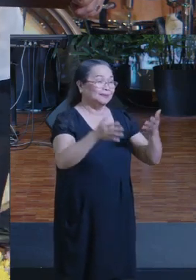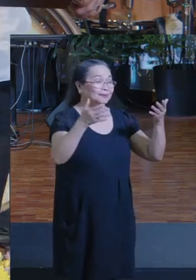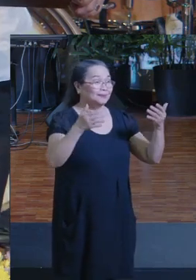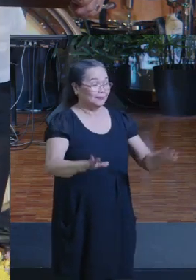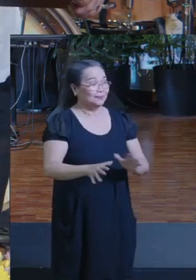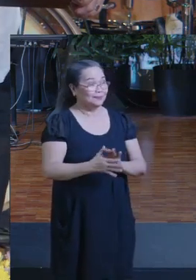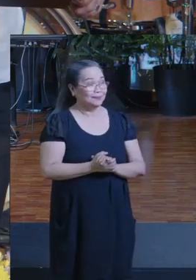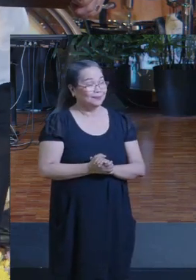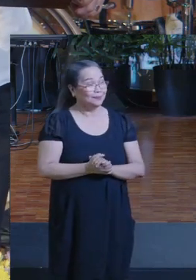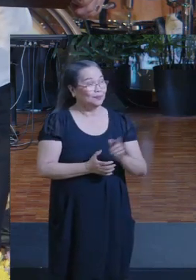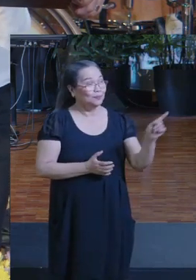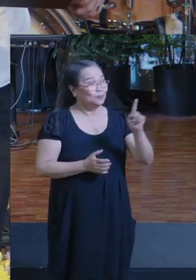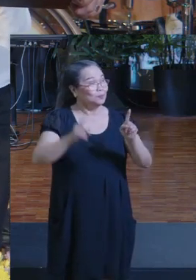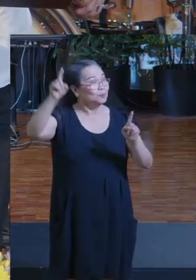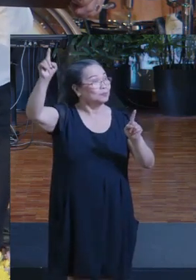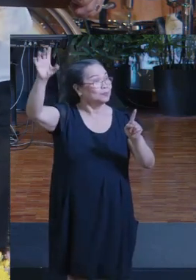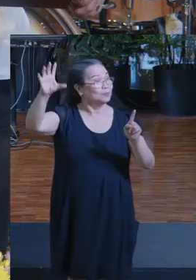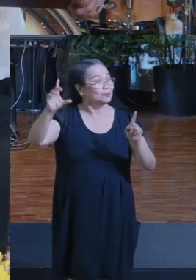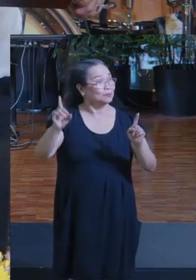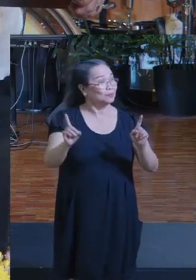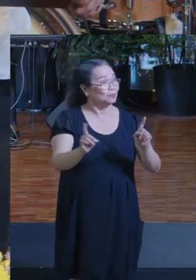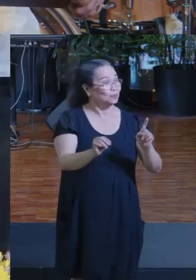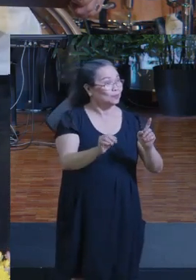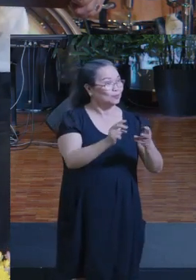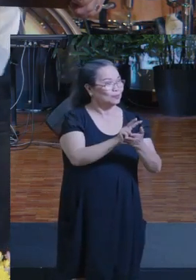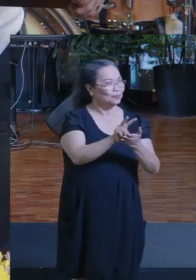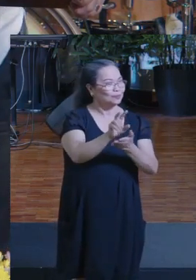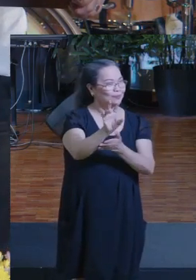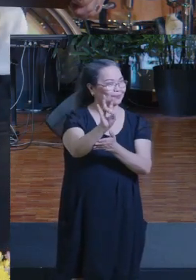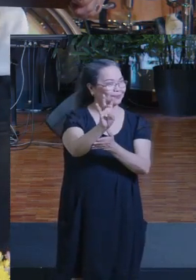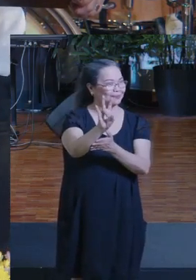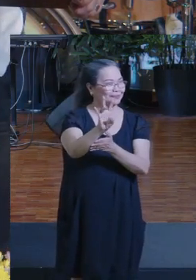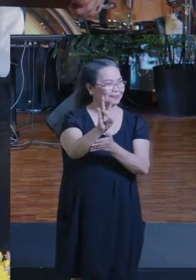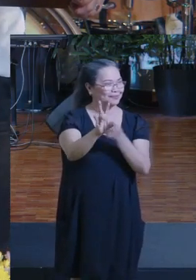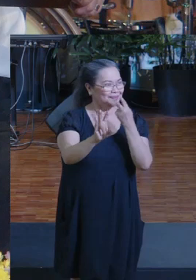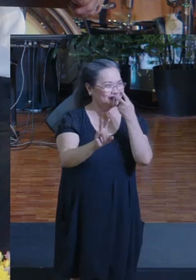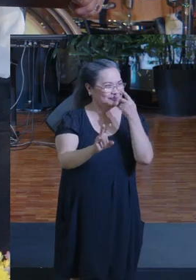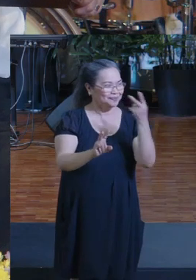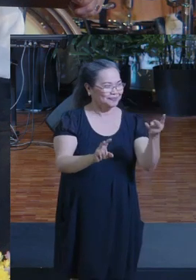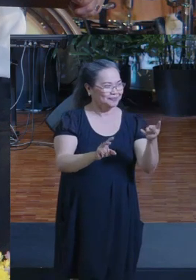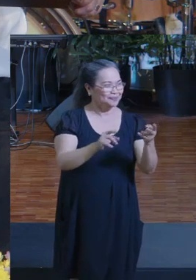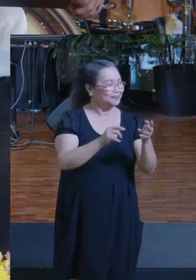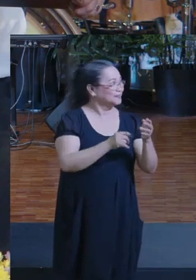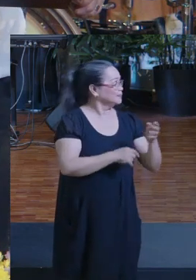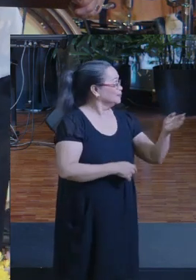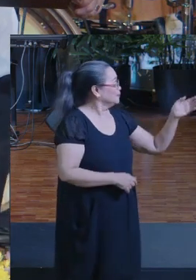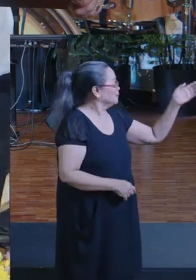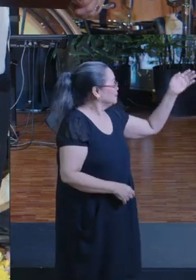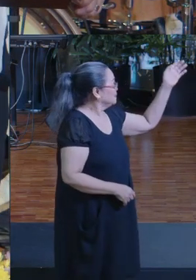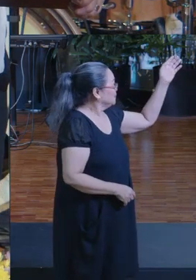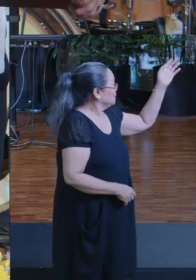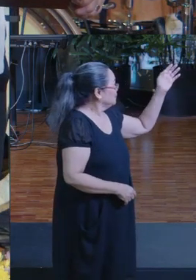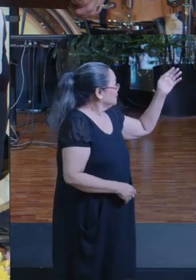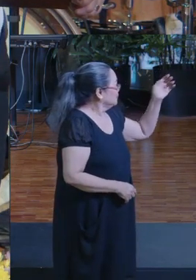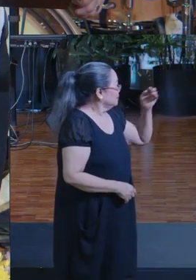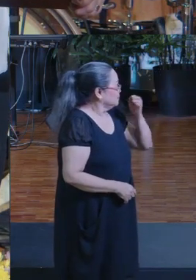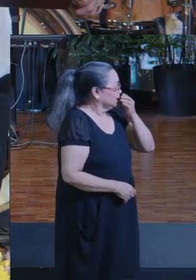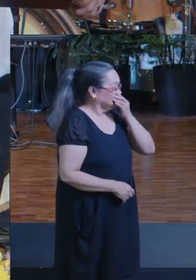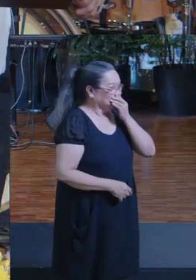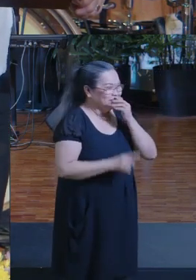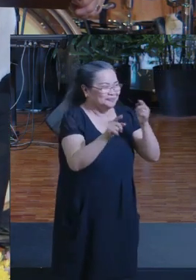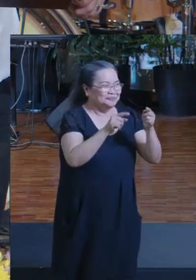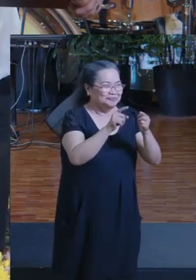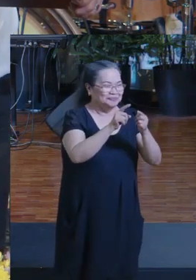Tapos, anong ginawa ng Diyos? Verse 17, yung pong makikita nyo dito sa screen ngayon. When the